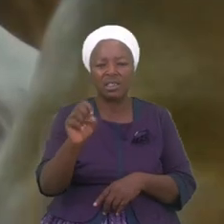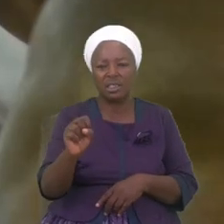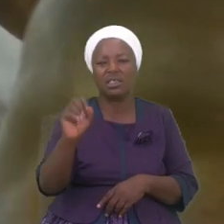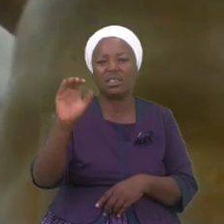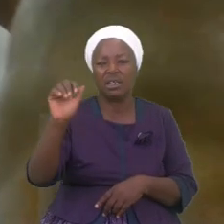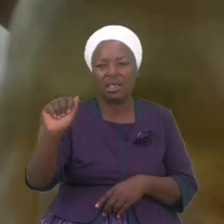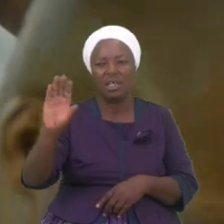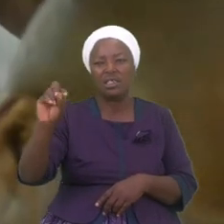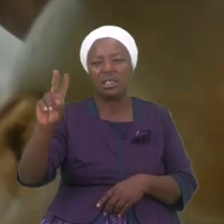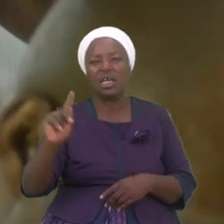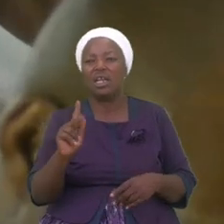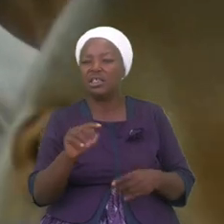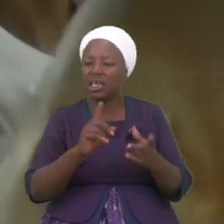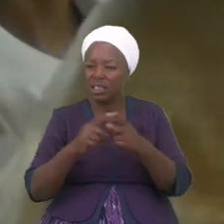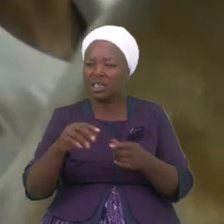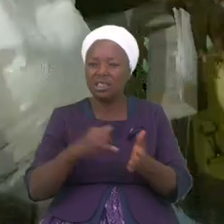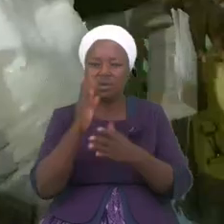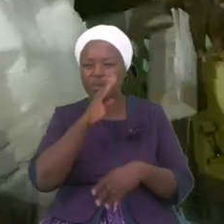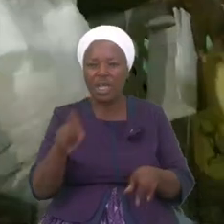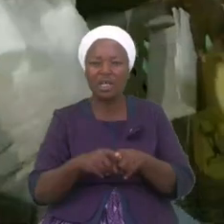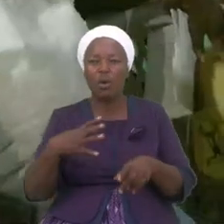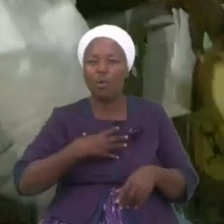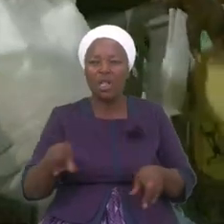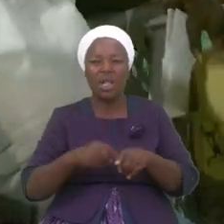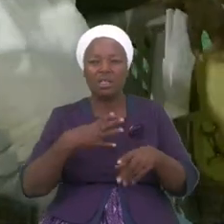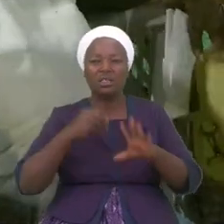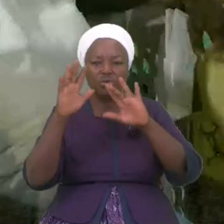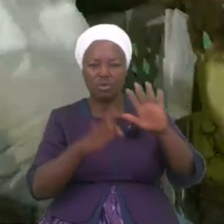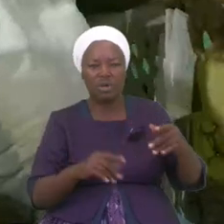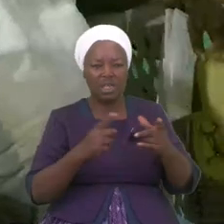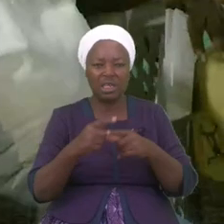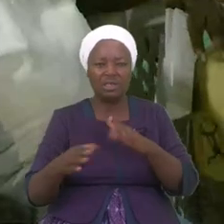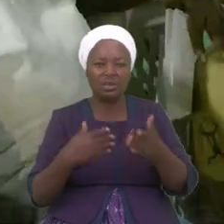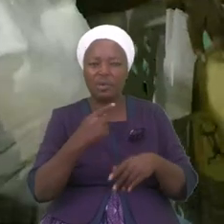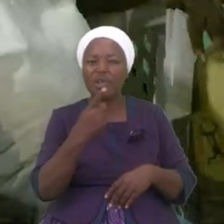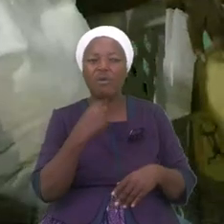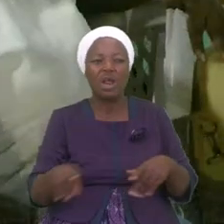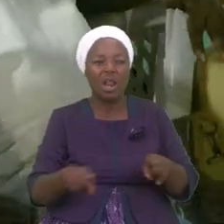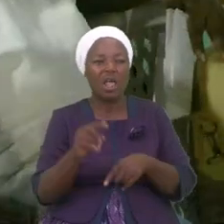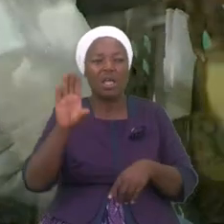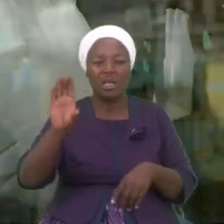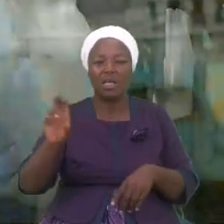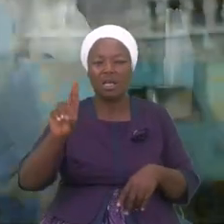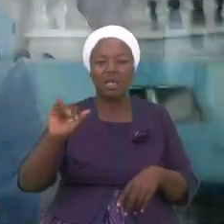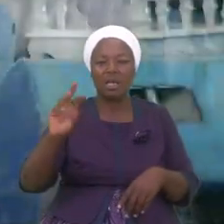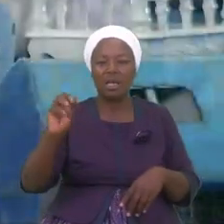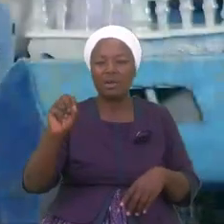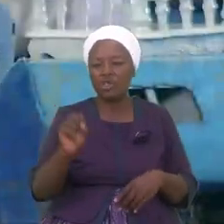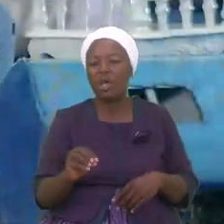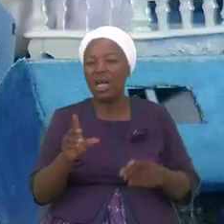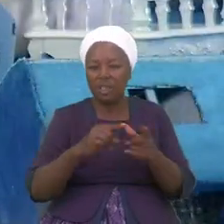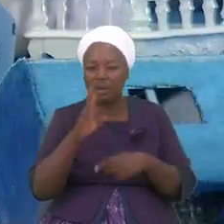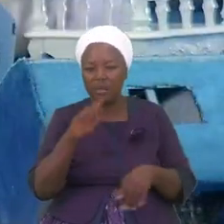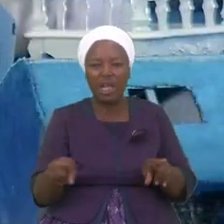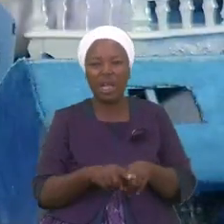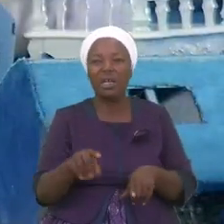shall be as white as snow. And though they be red like crimson, they shall be as wool.